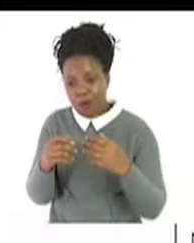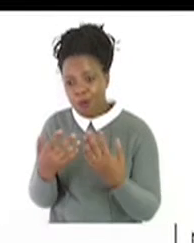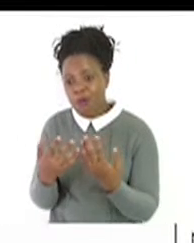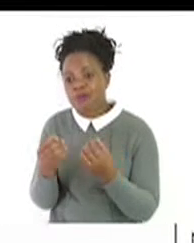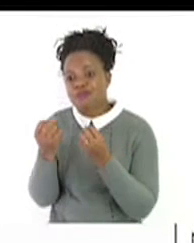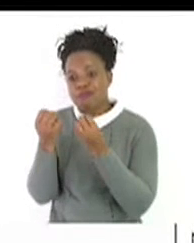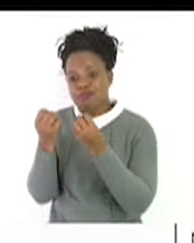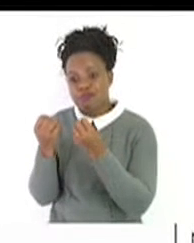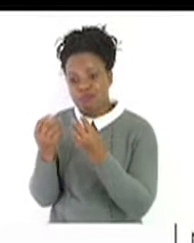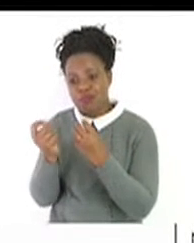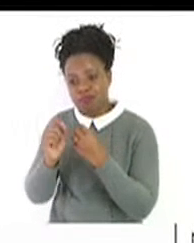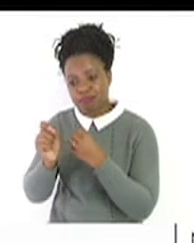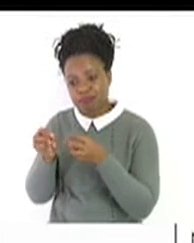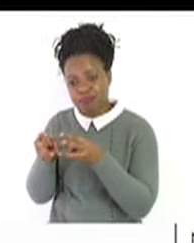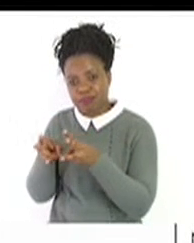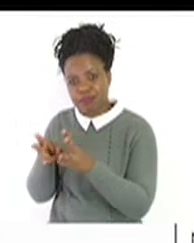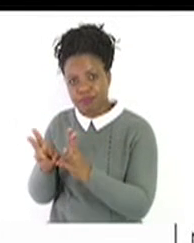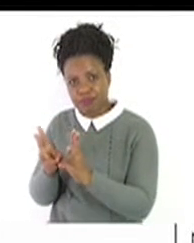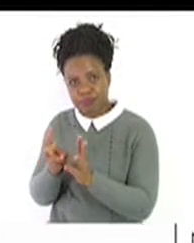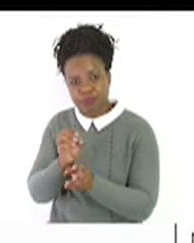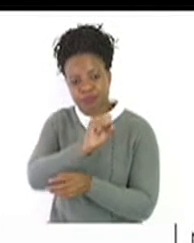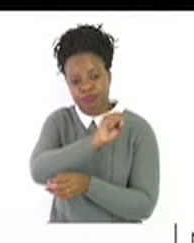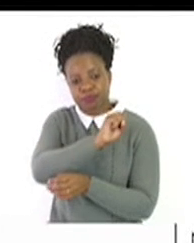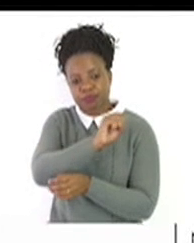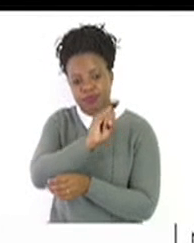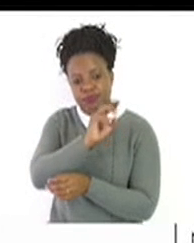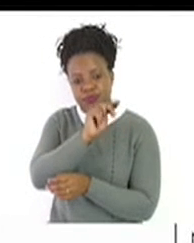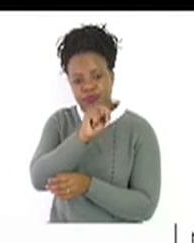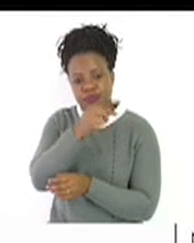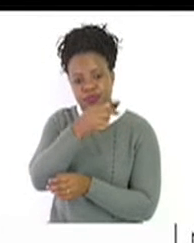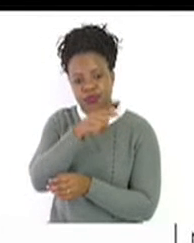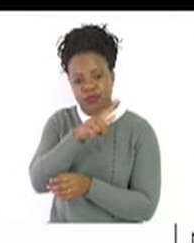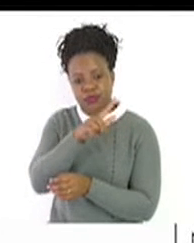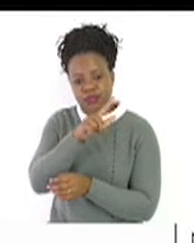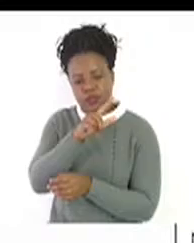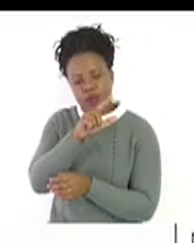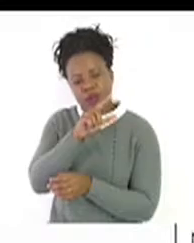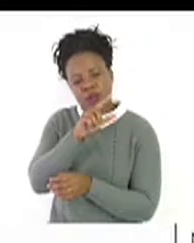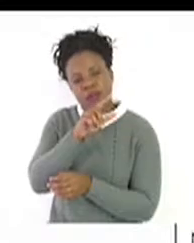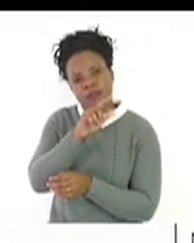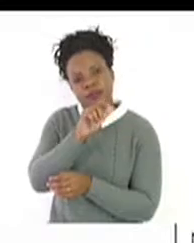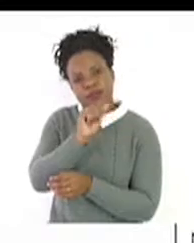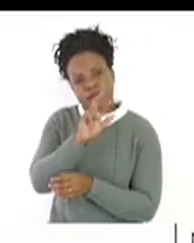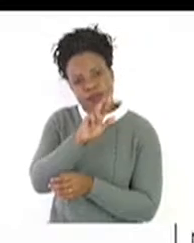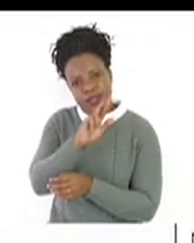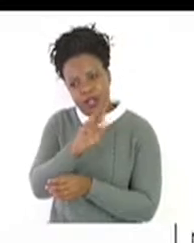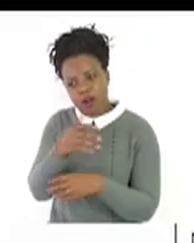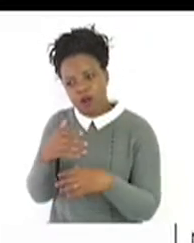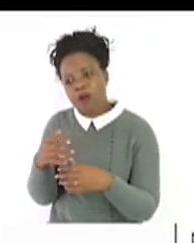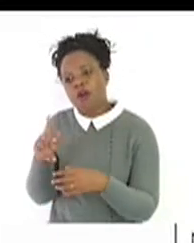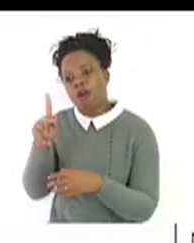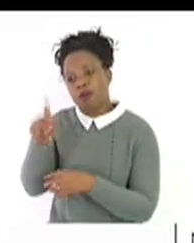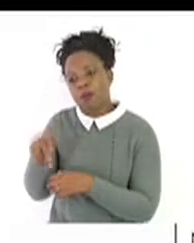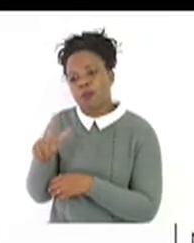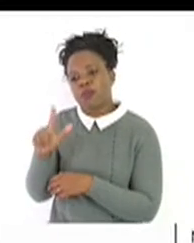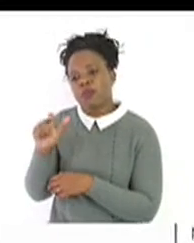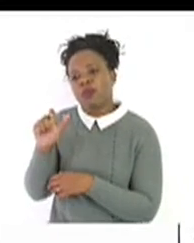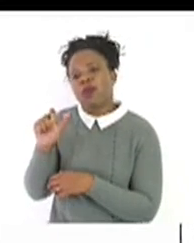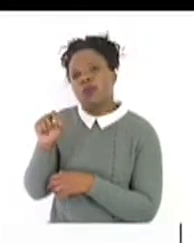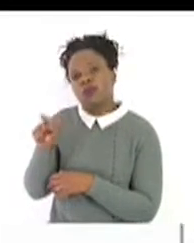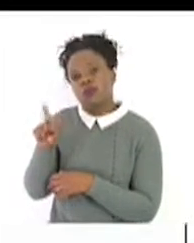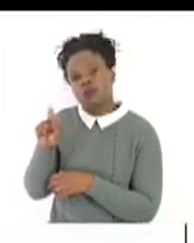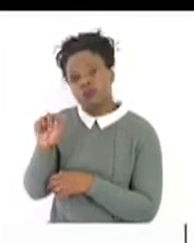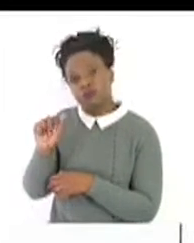that for me to understand a comprehension passage, I start by going through